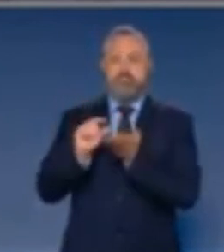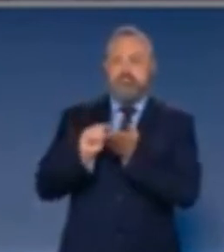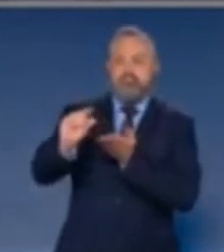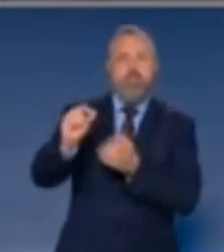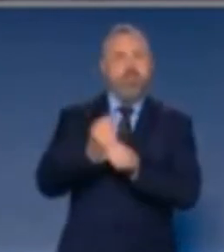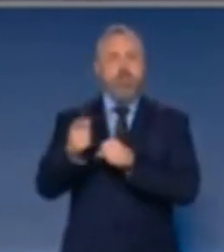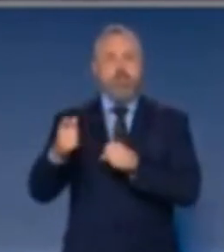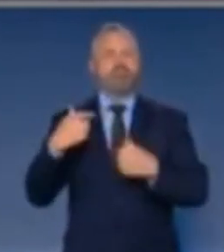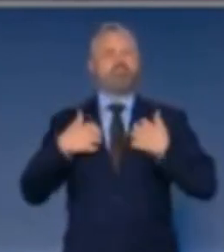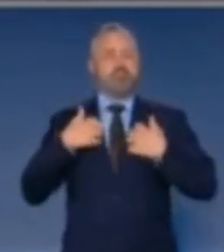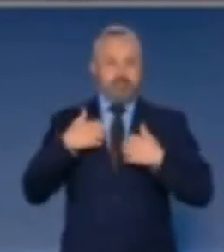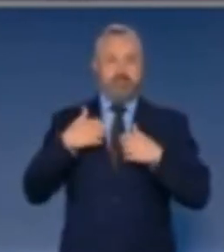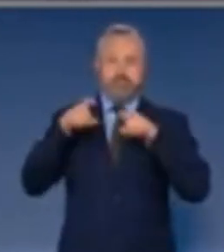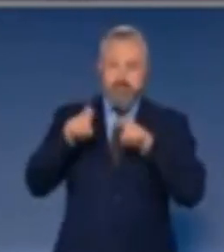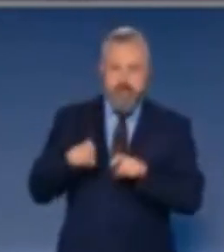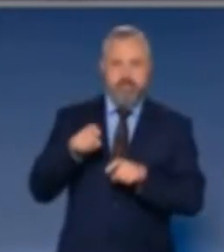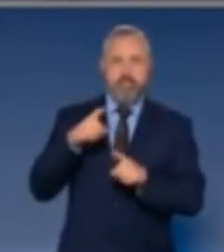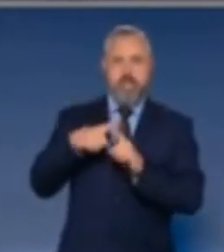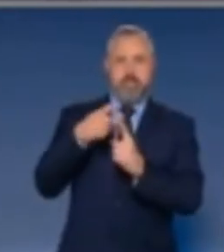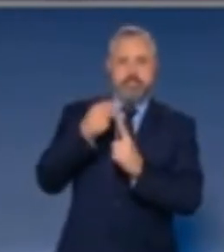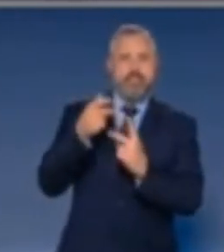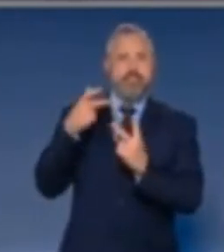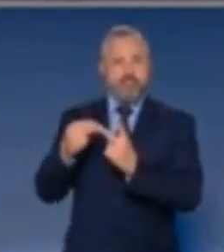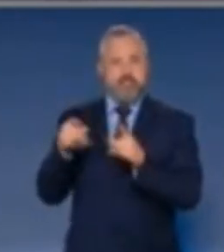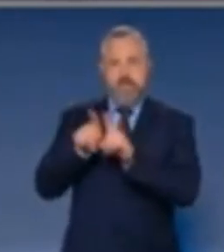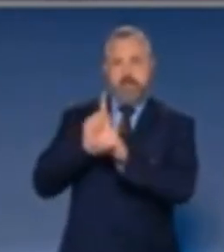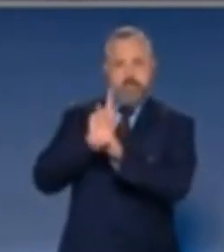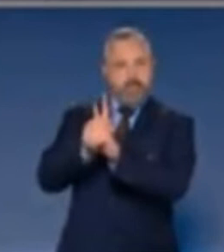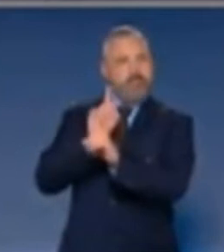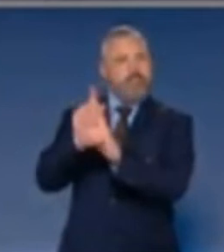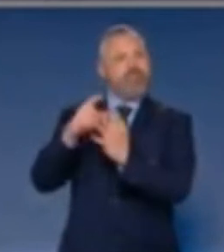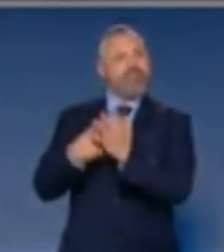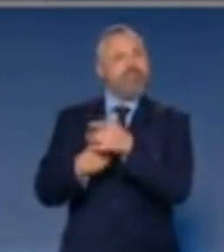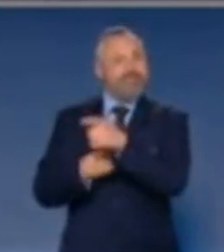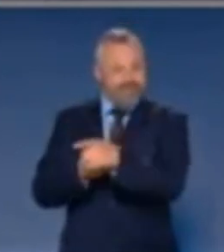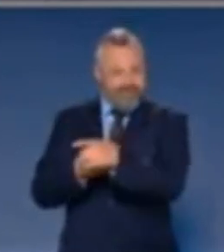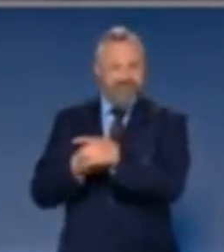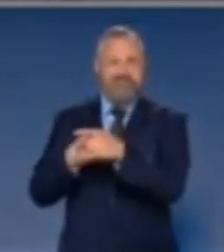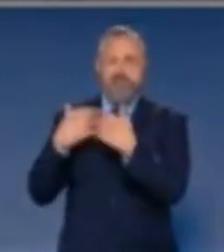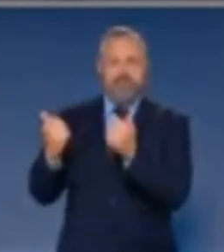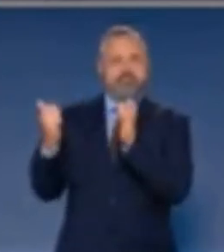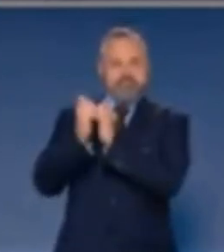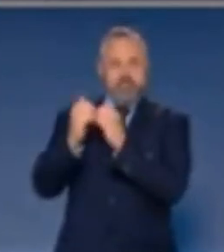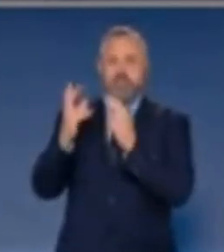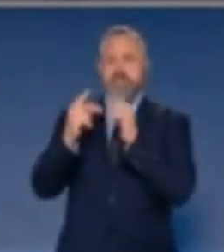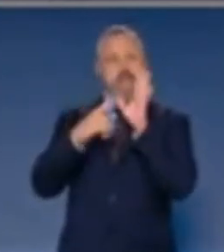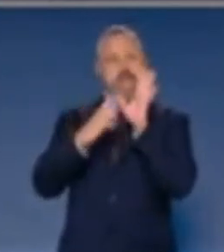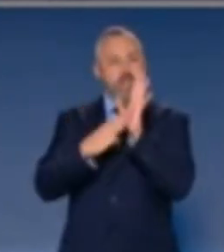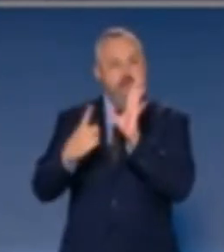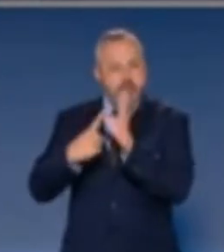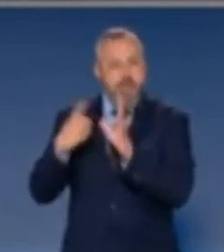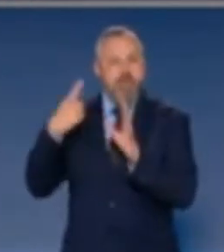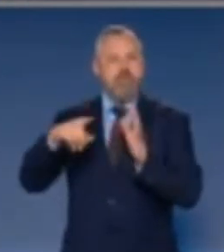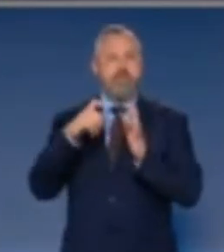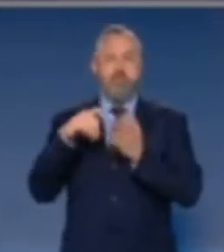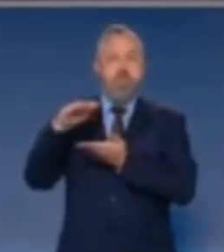dose at the same facility as the first. That was worked through and agreed with both the AMA and the College of GPs. I understand there